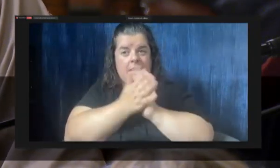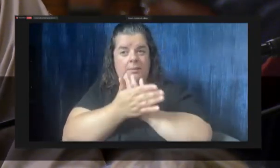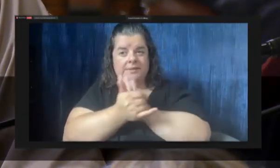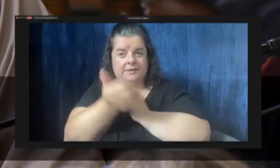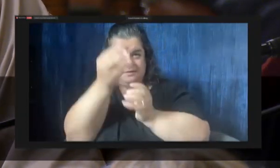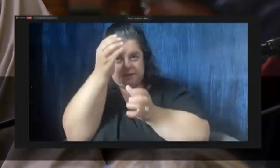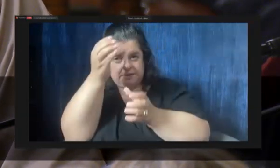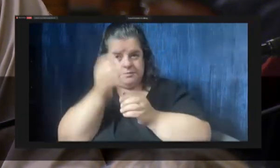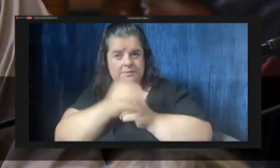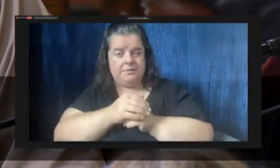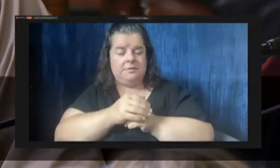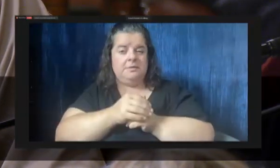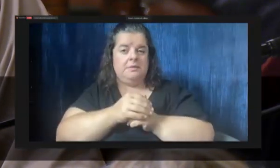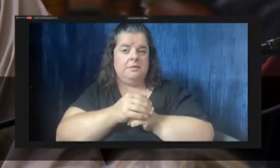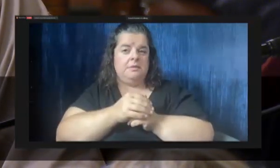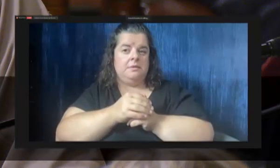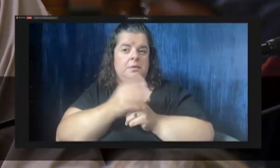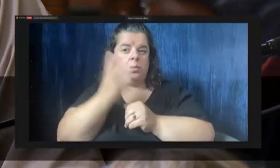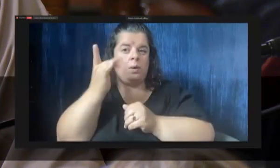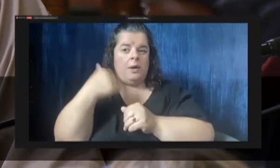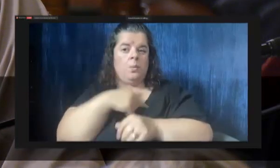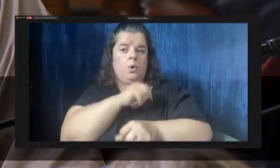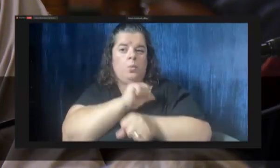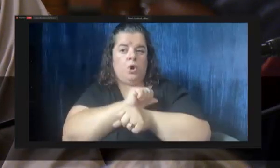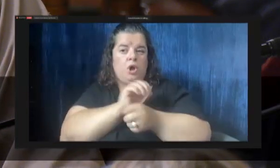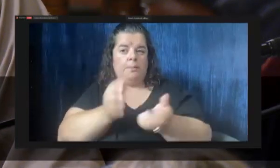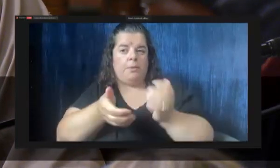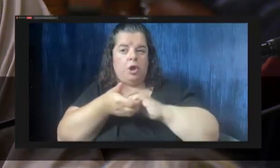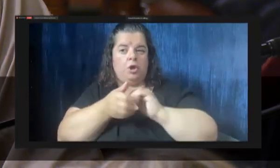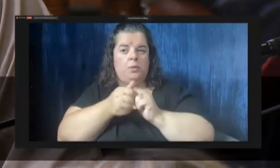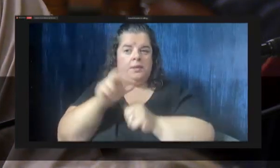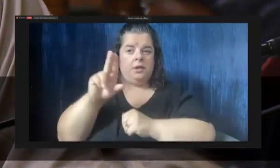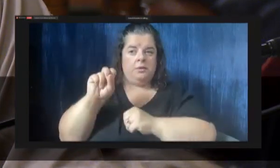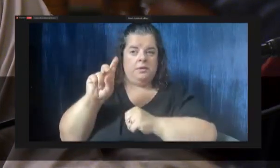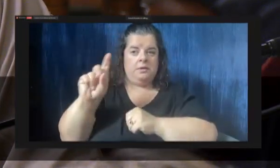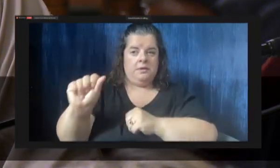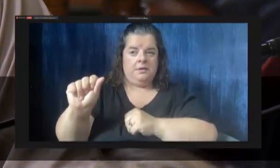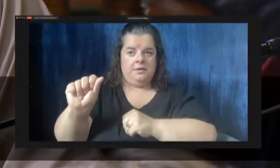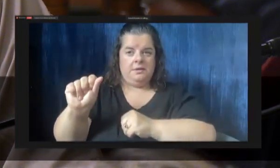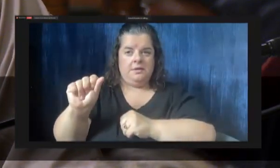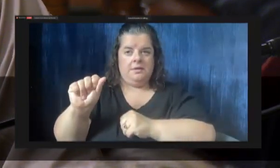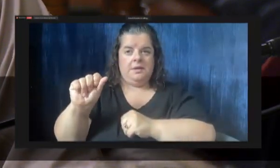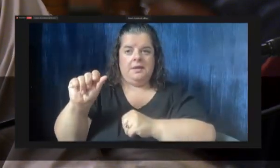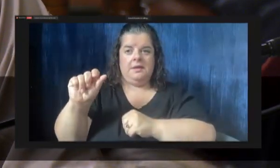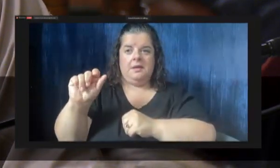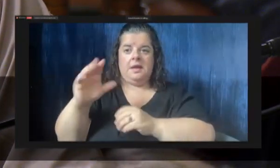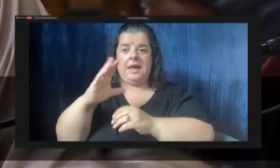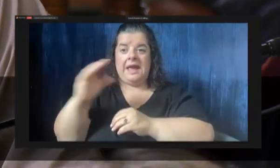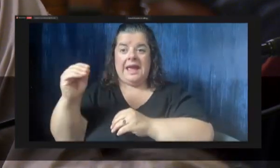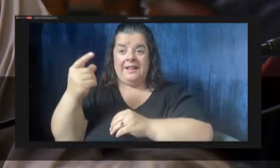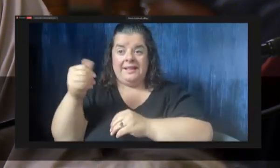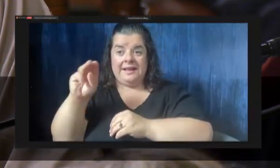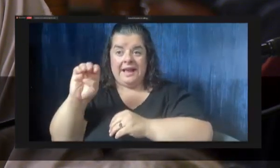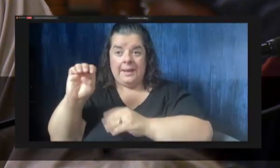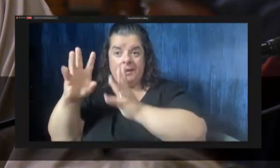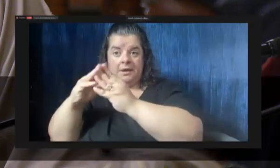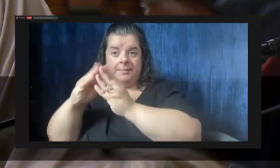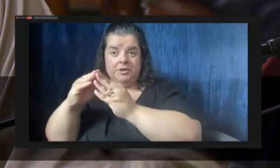why we're working and partnering with the USDA and the Game Commission on how to be